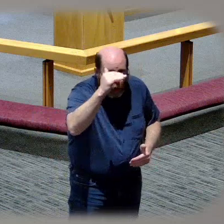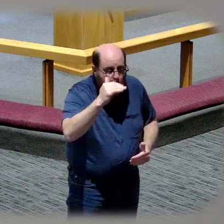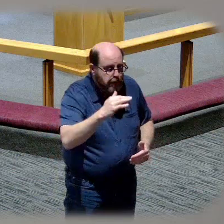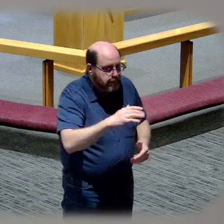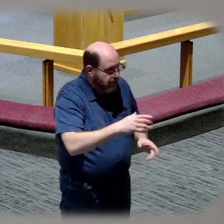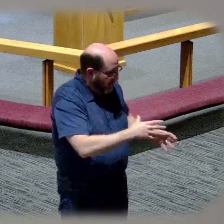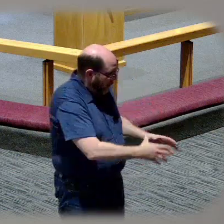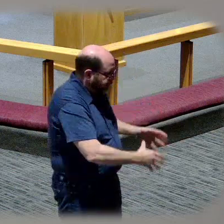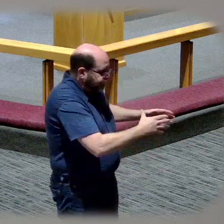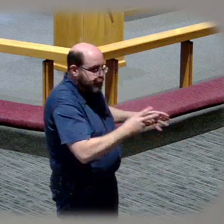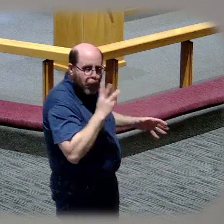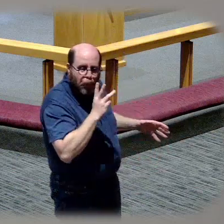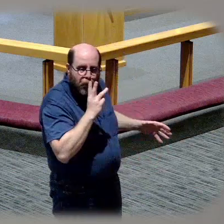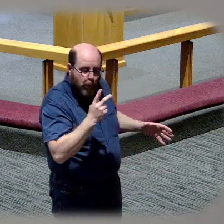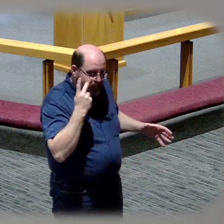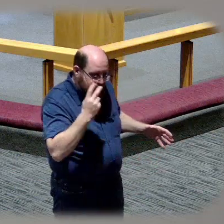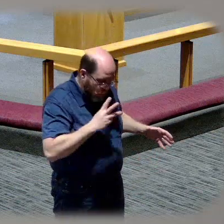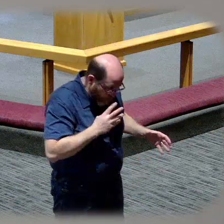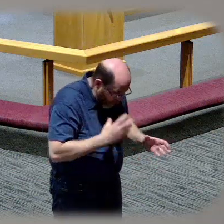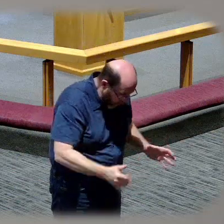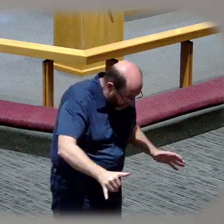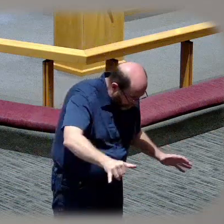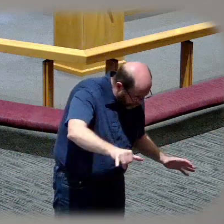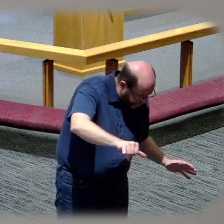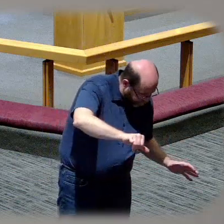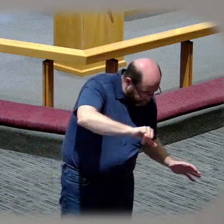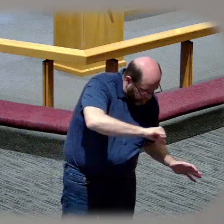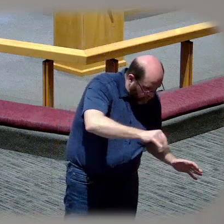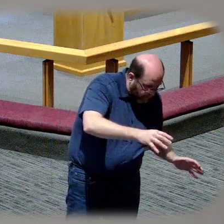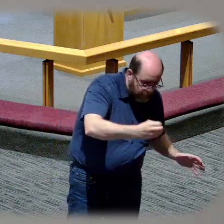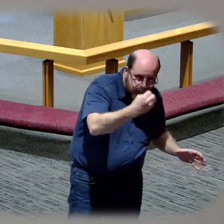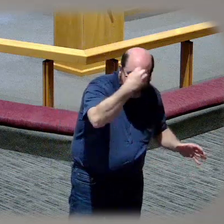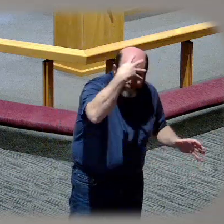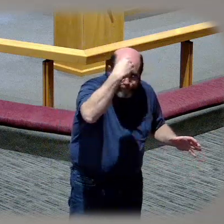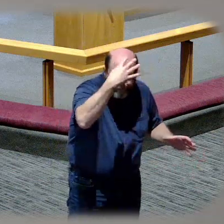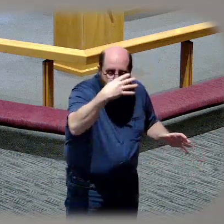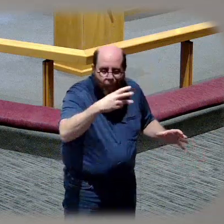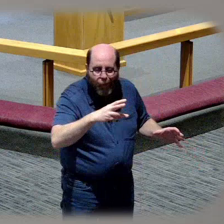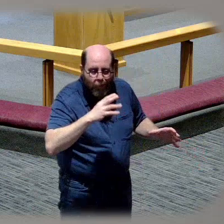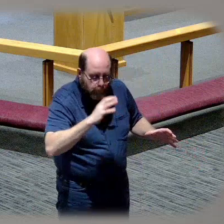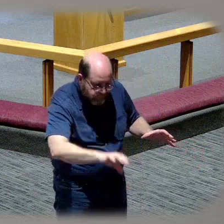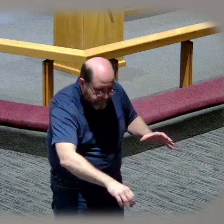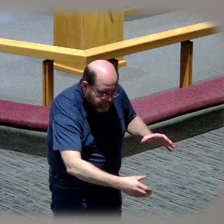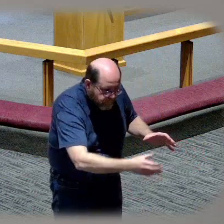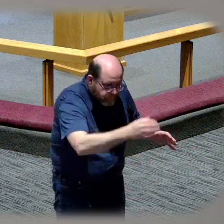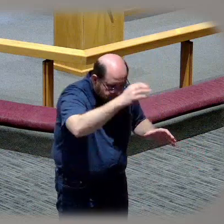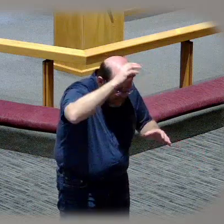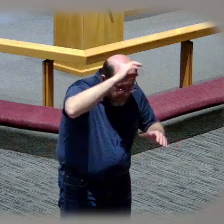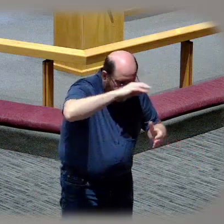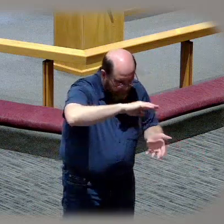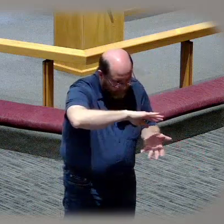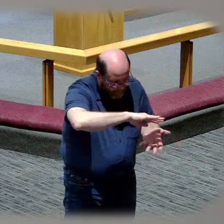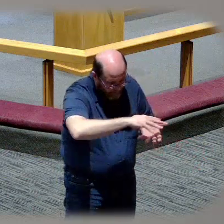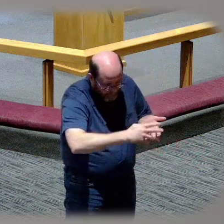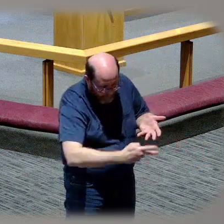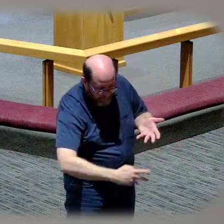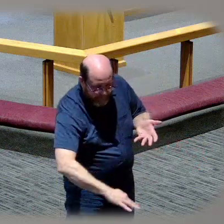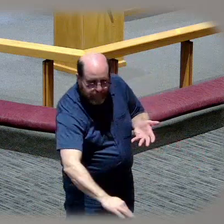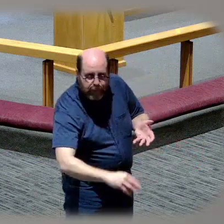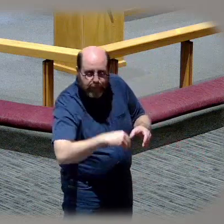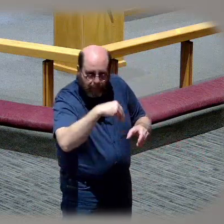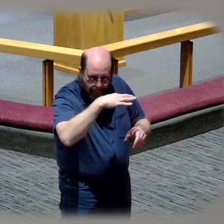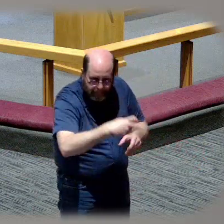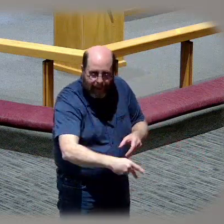font, and we see the water that's poured or sprinkled on their forehead, and we can hear the water as it falls back into